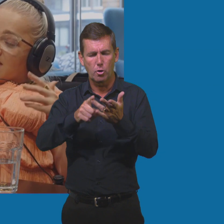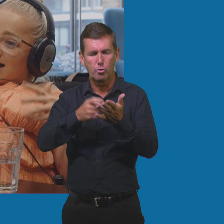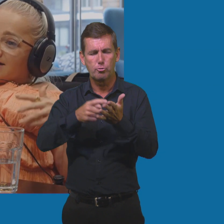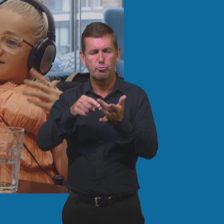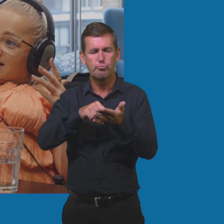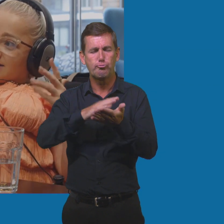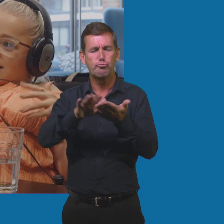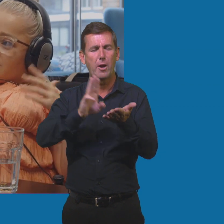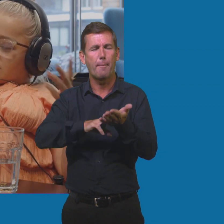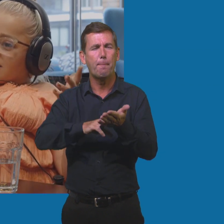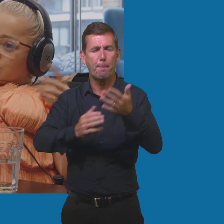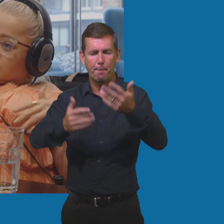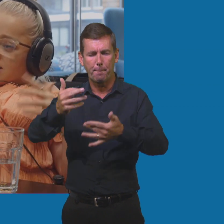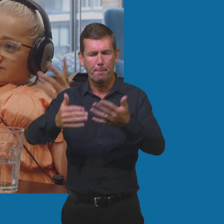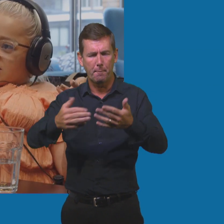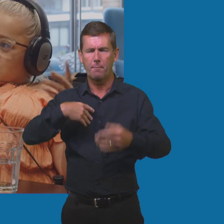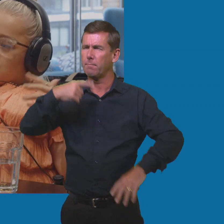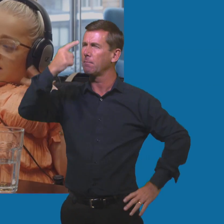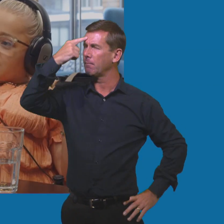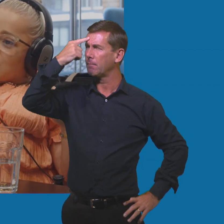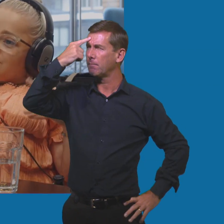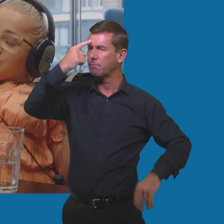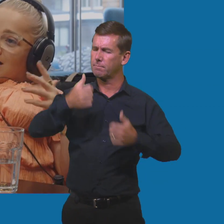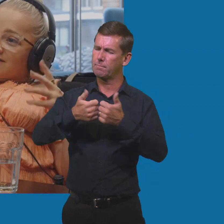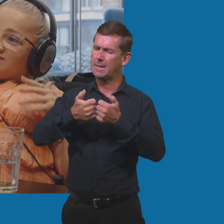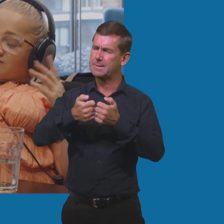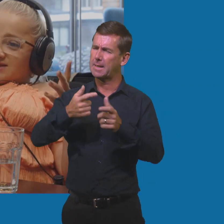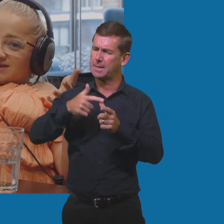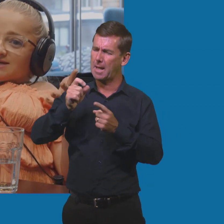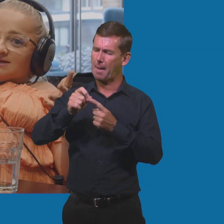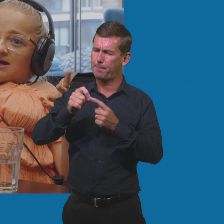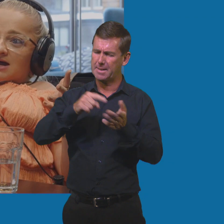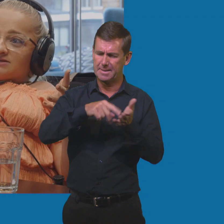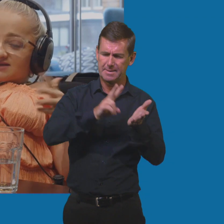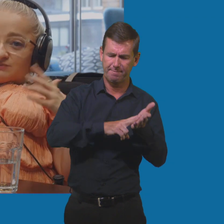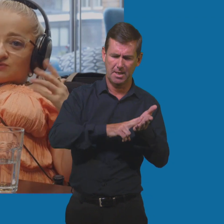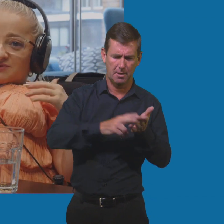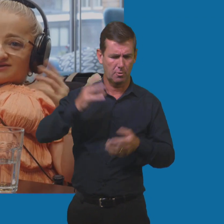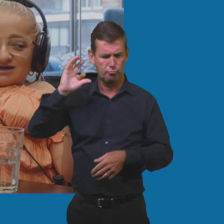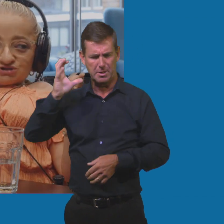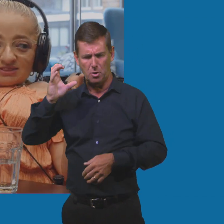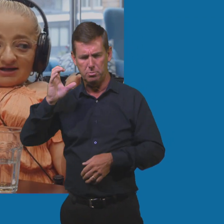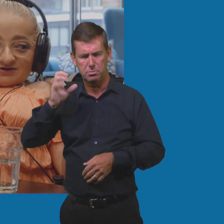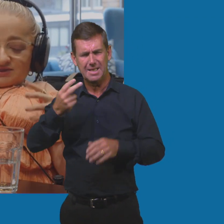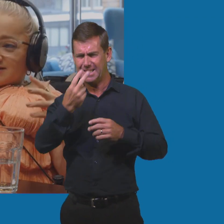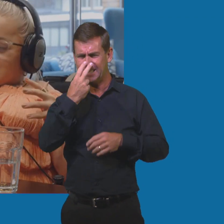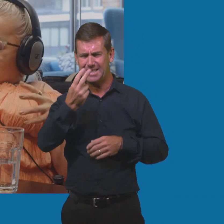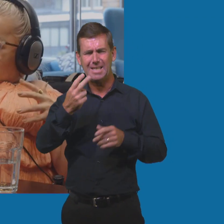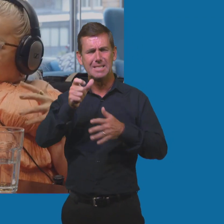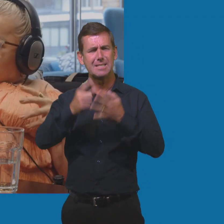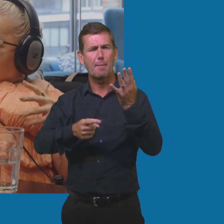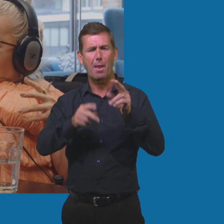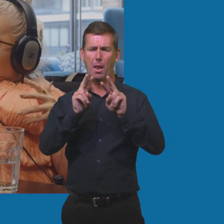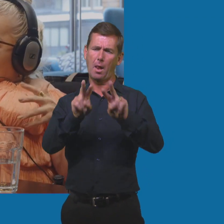dating app that has a advertisement on TV or radio, I've never really seen disabled representation there. So I think